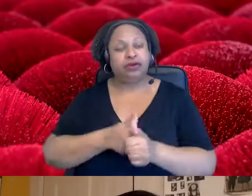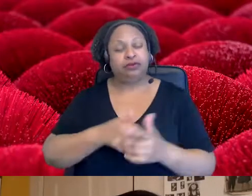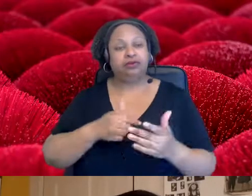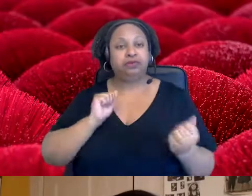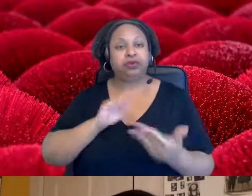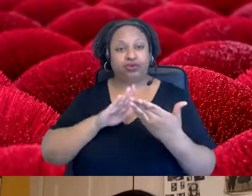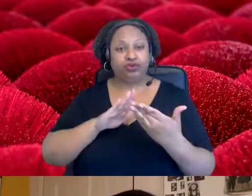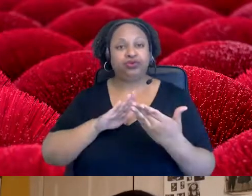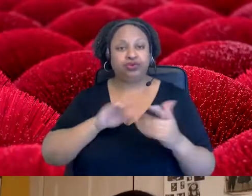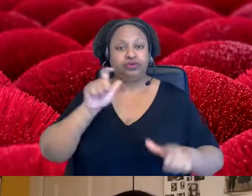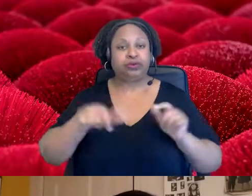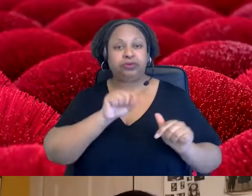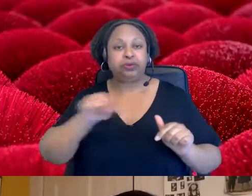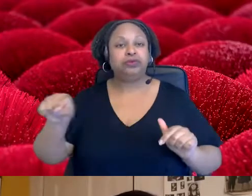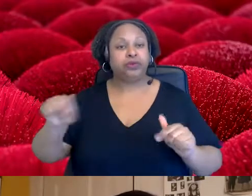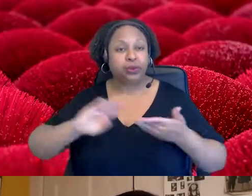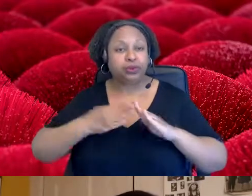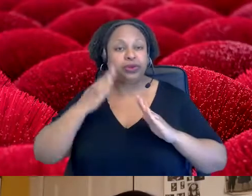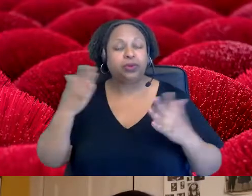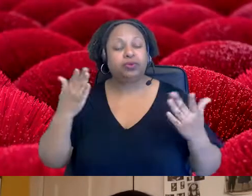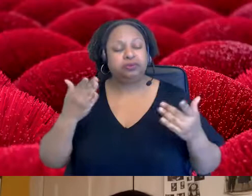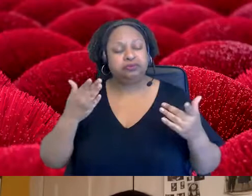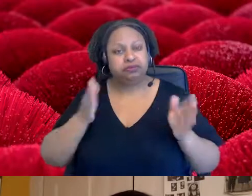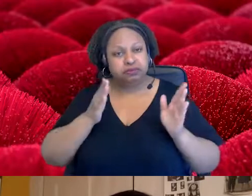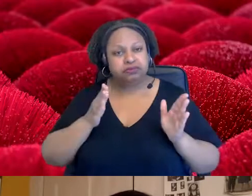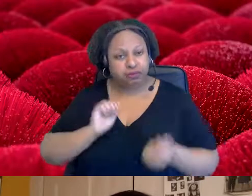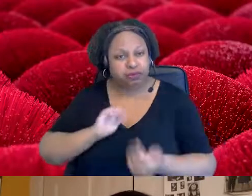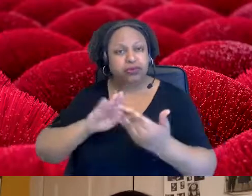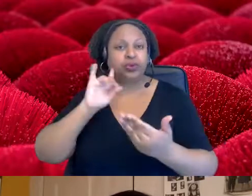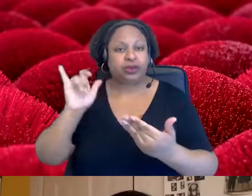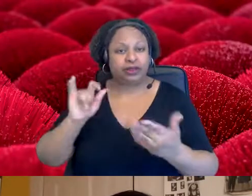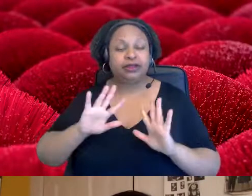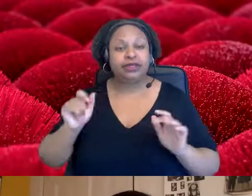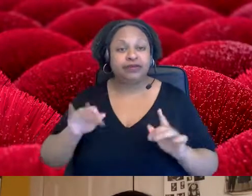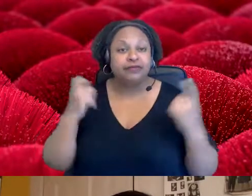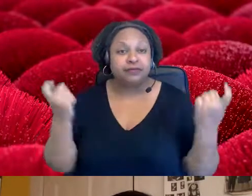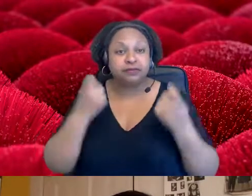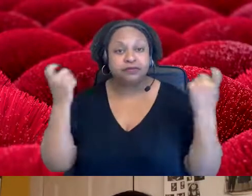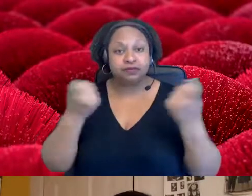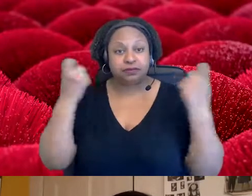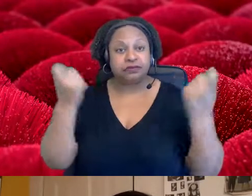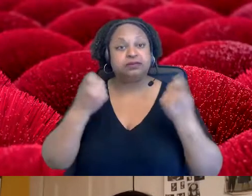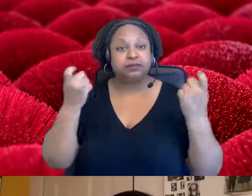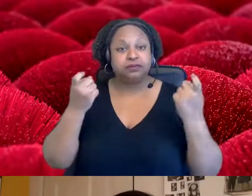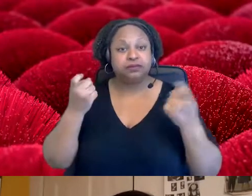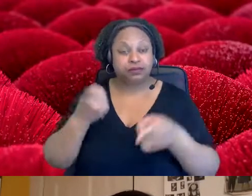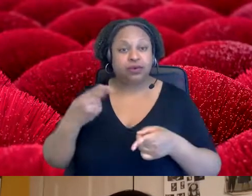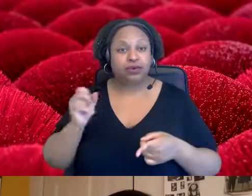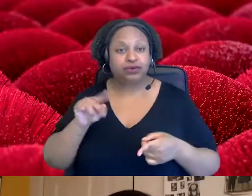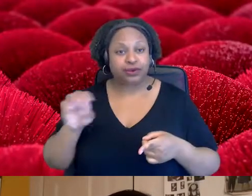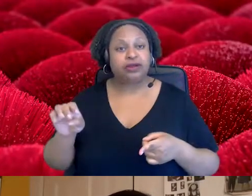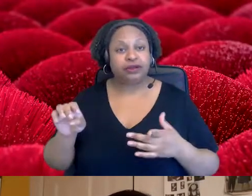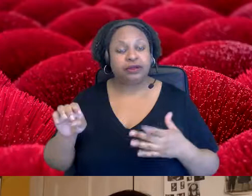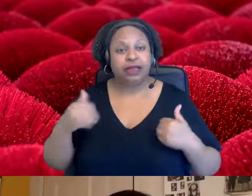on and how things are going to work for the event. And in Haudenosaunee, there's even a